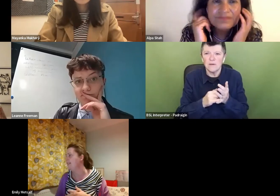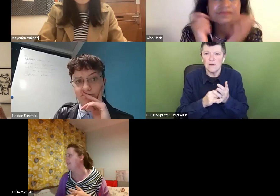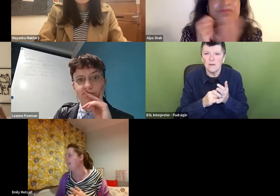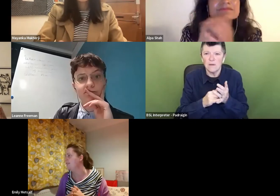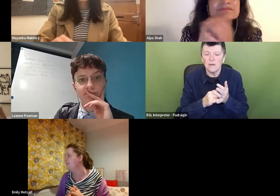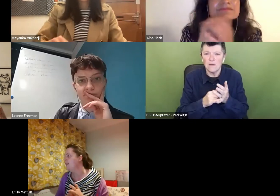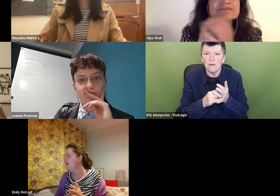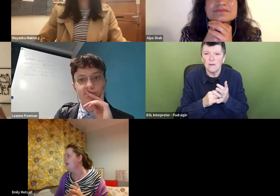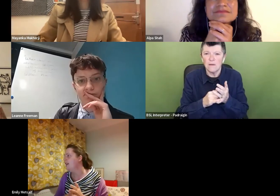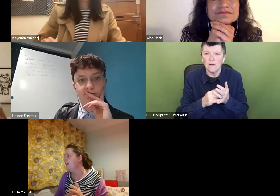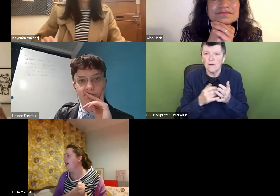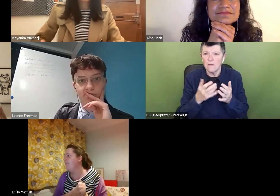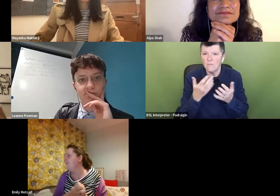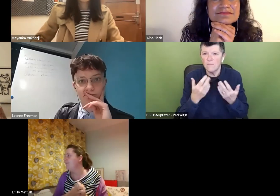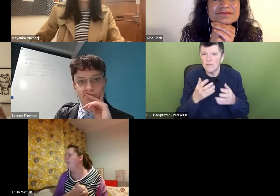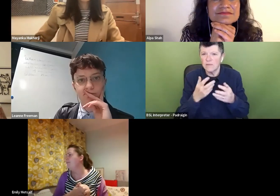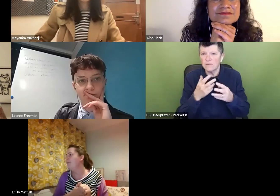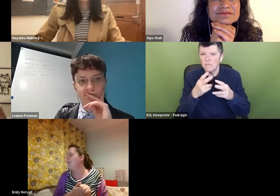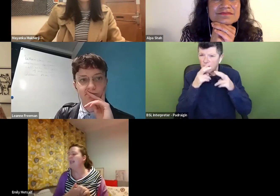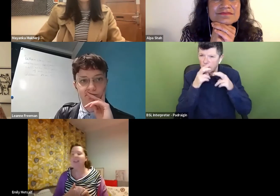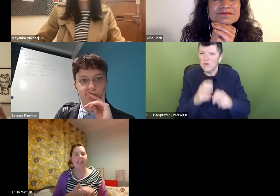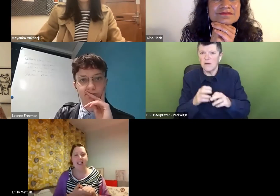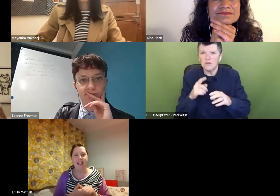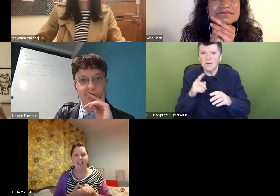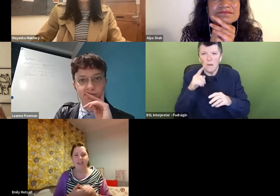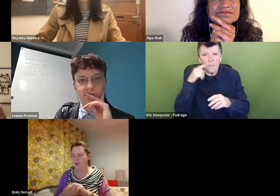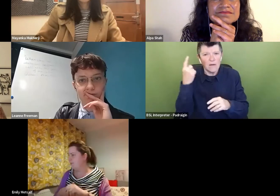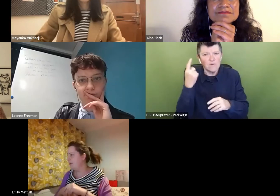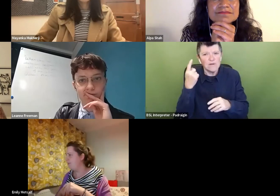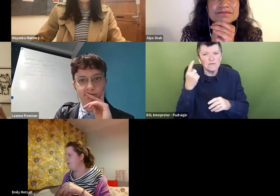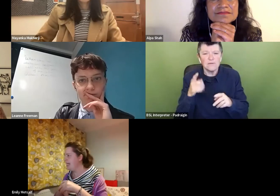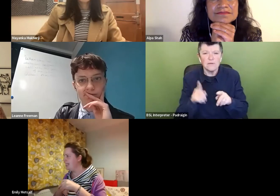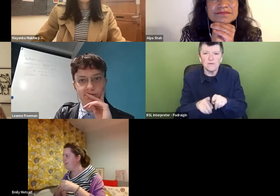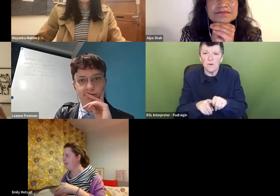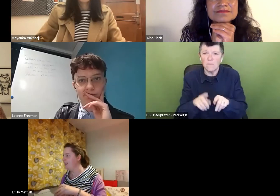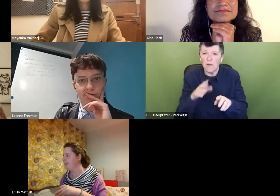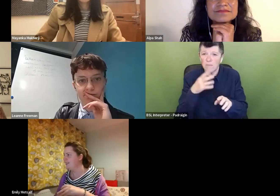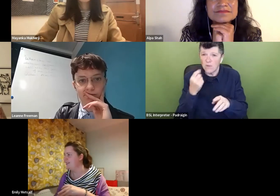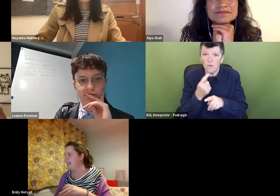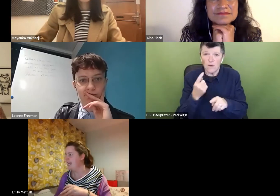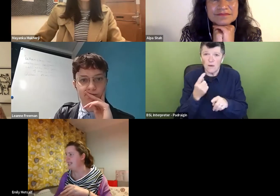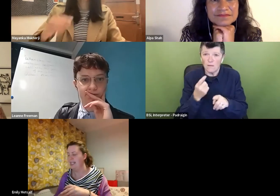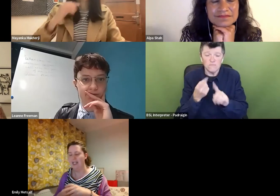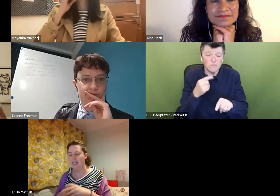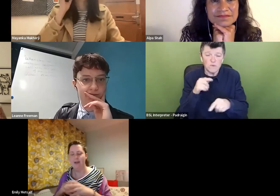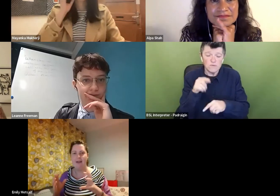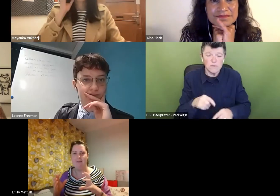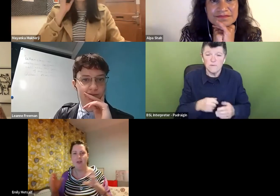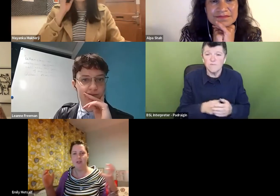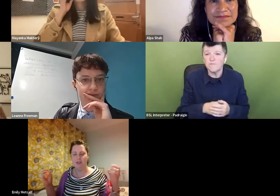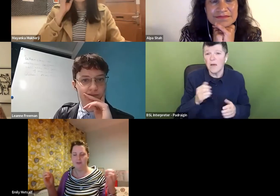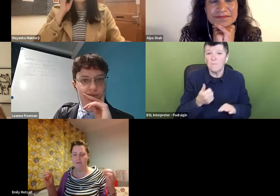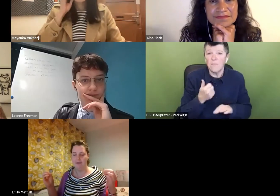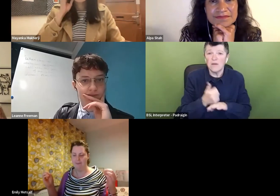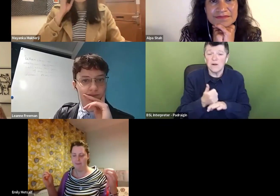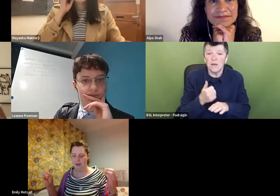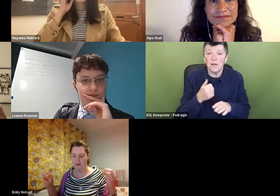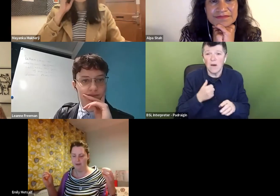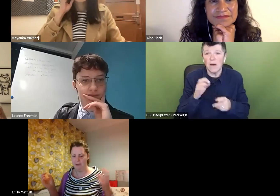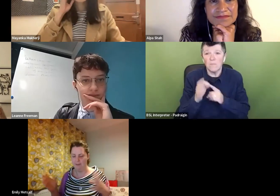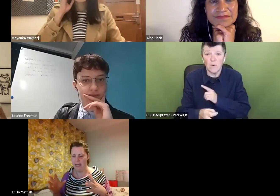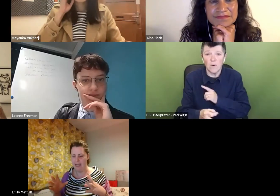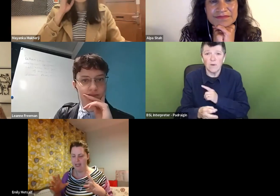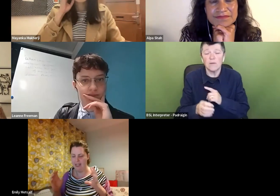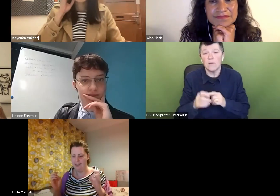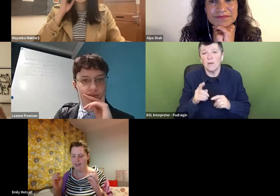some research in Paris as well, so you can maybe speak to this. But basically, I suppose my point is, because in the